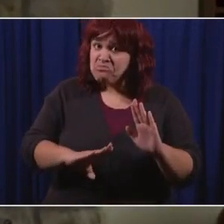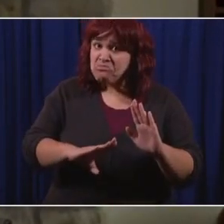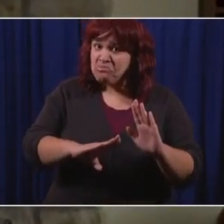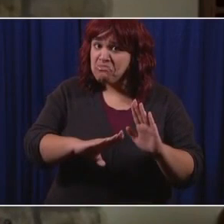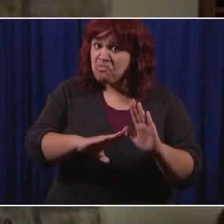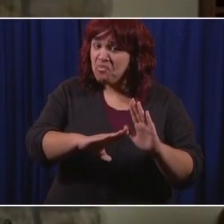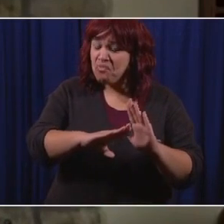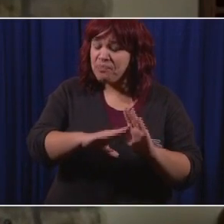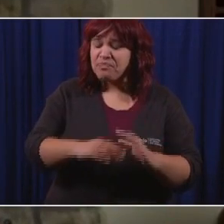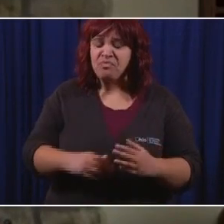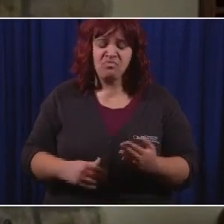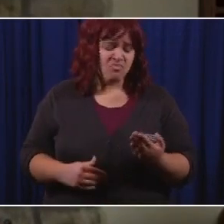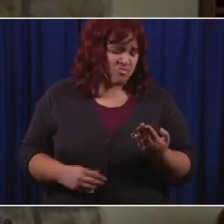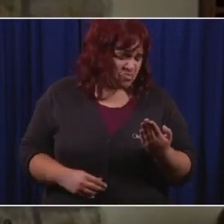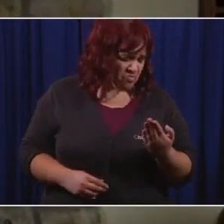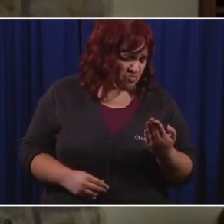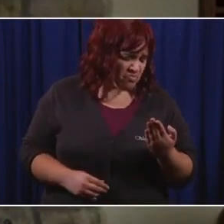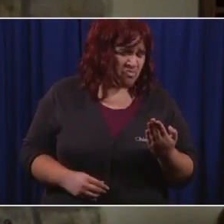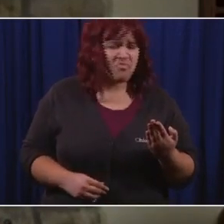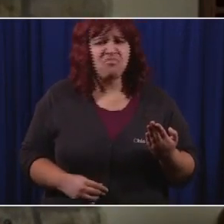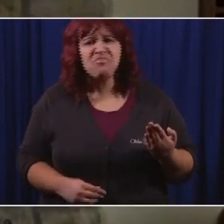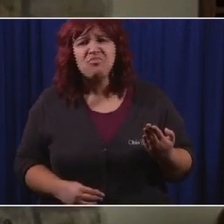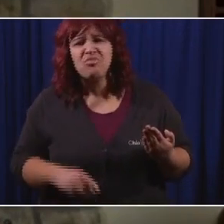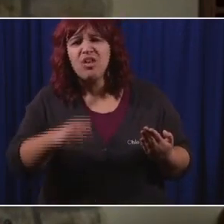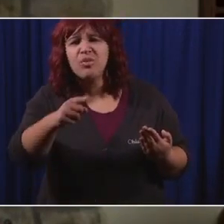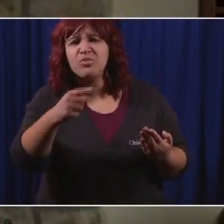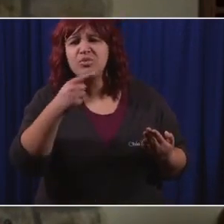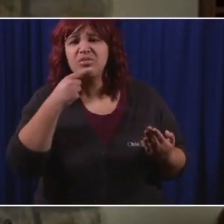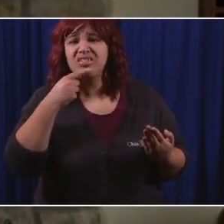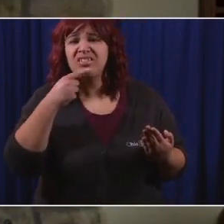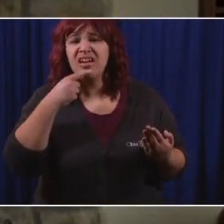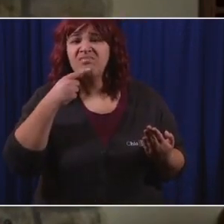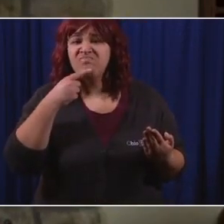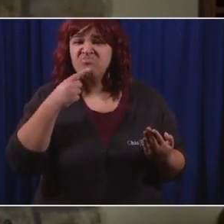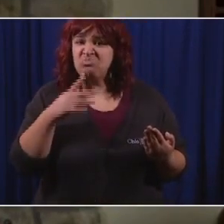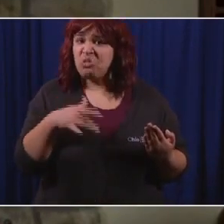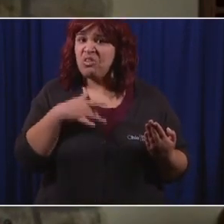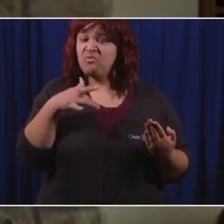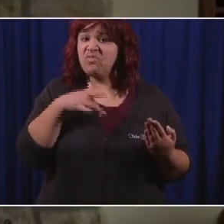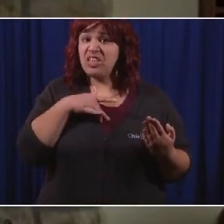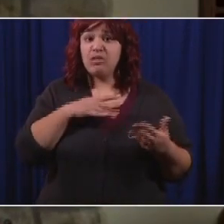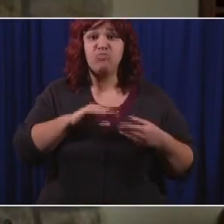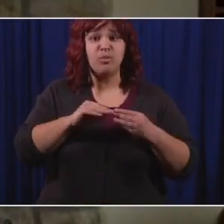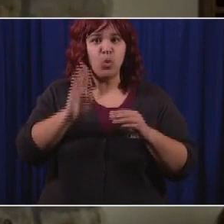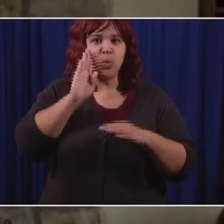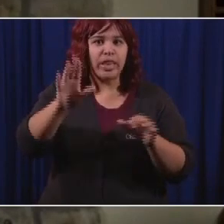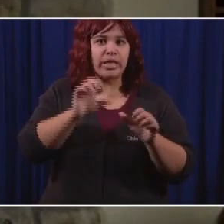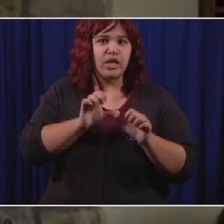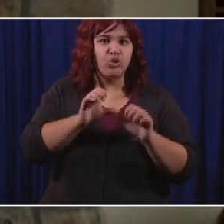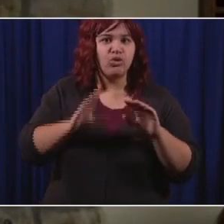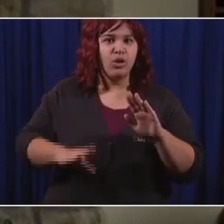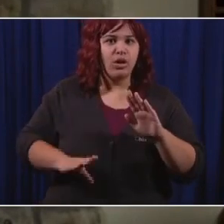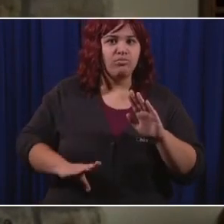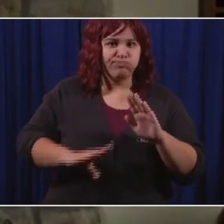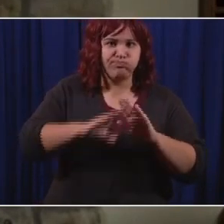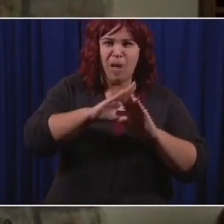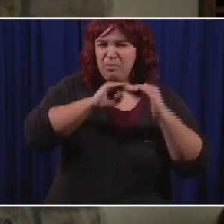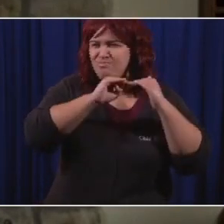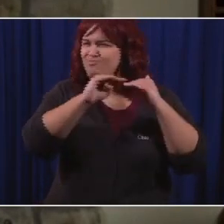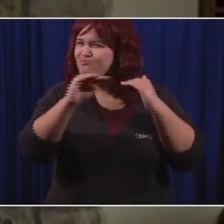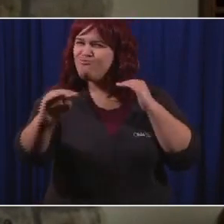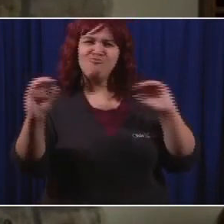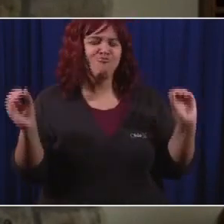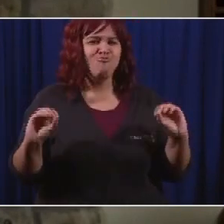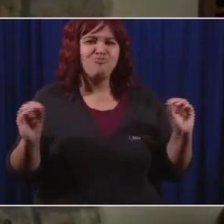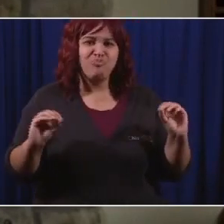talked about that there's no sign of a plateau in sight. You talk about the goals for mask wearing and things. Some